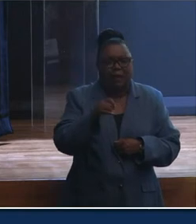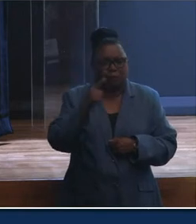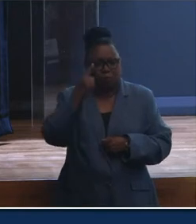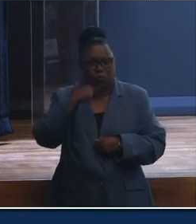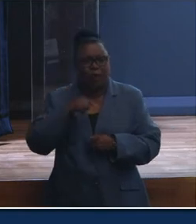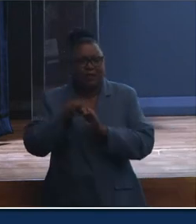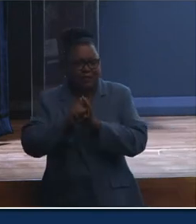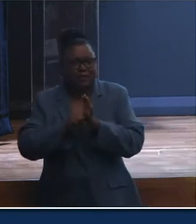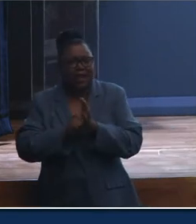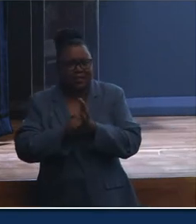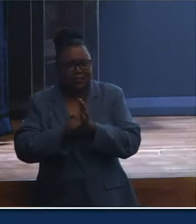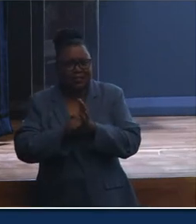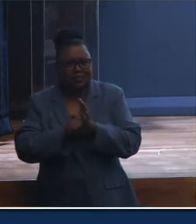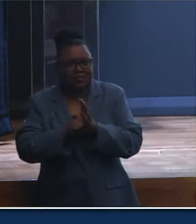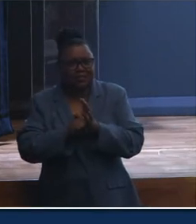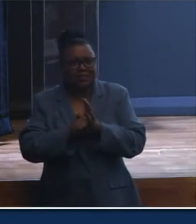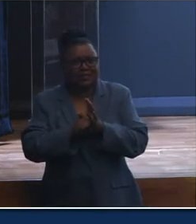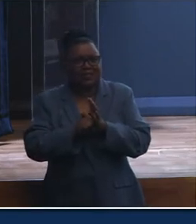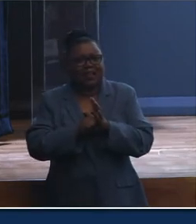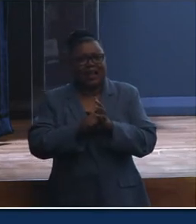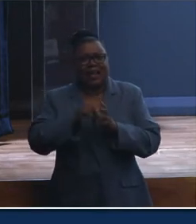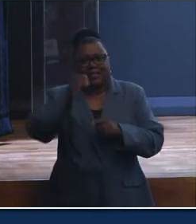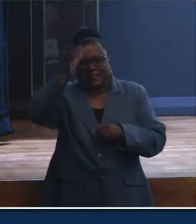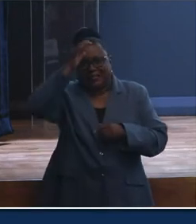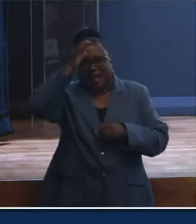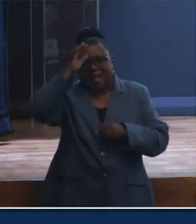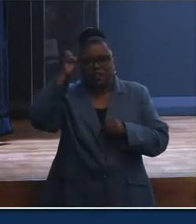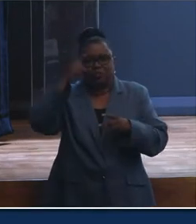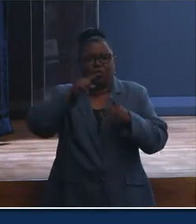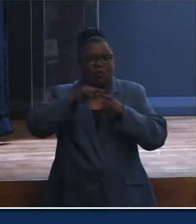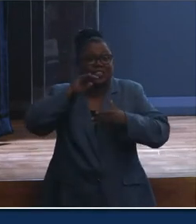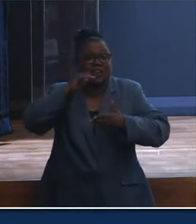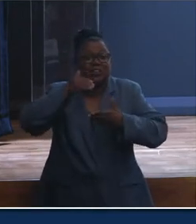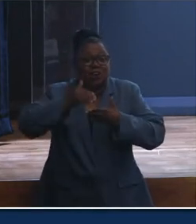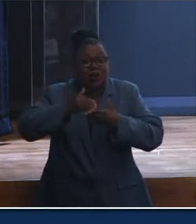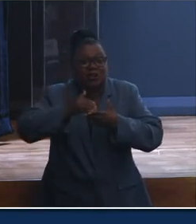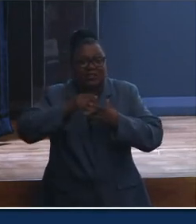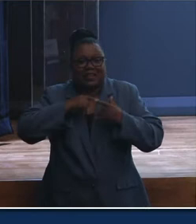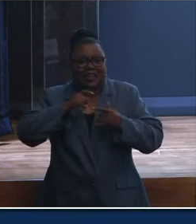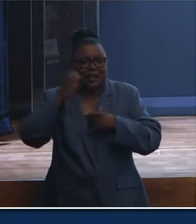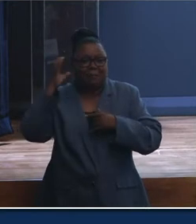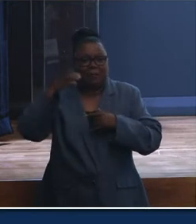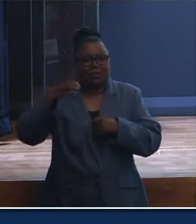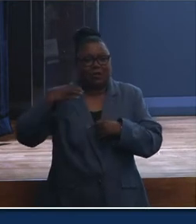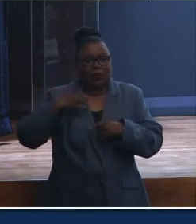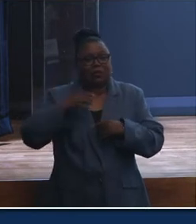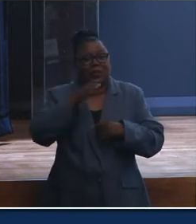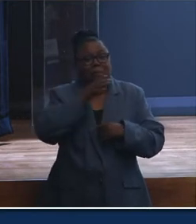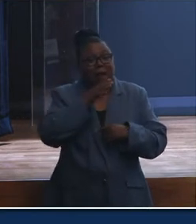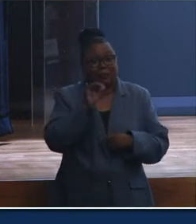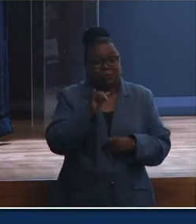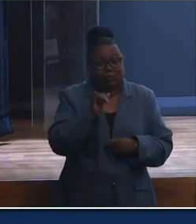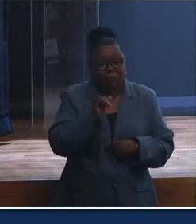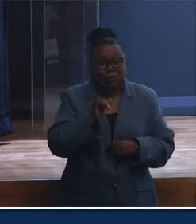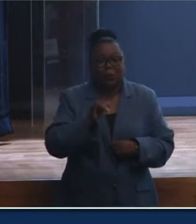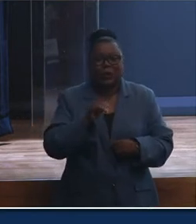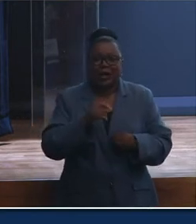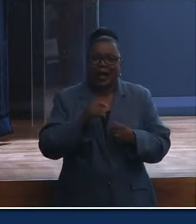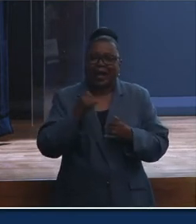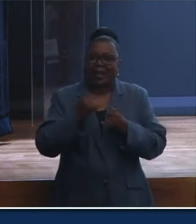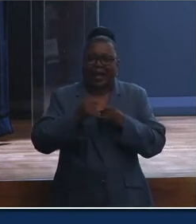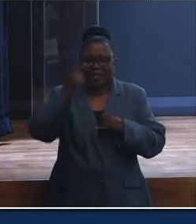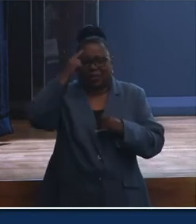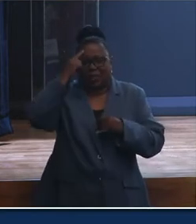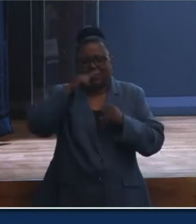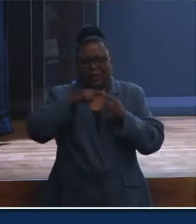states. You know, dads are out throwing with their daughters and getting pitching coaches, and moms are too. And last thought on